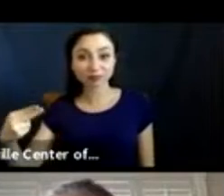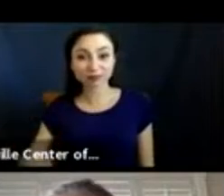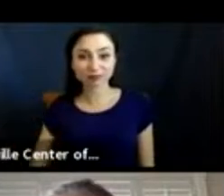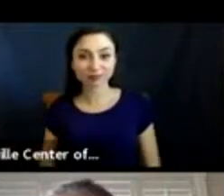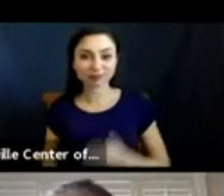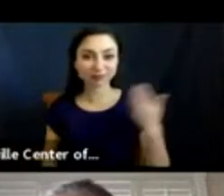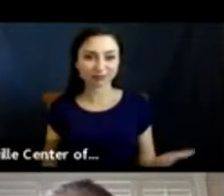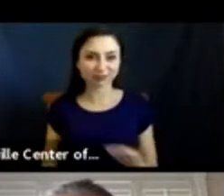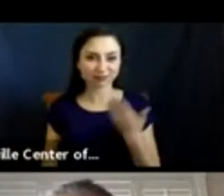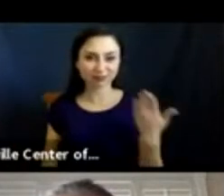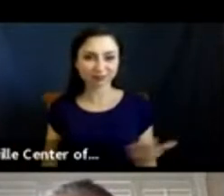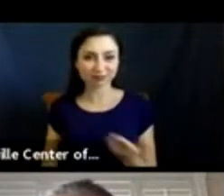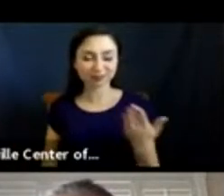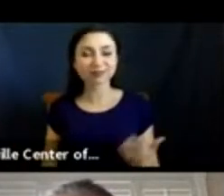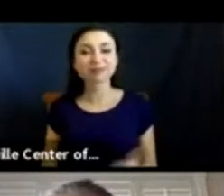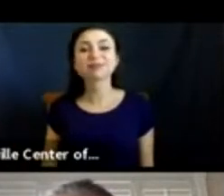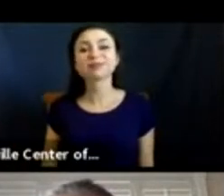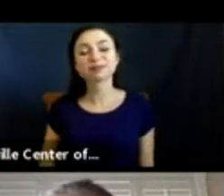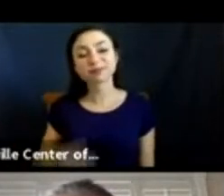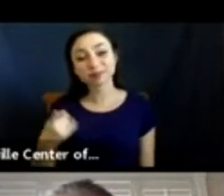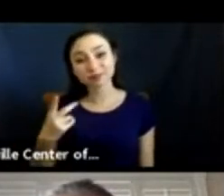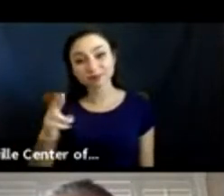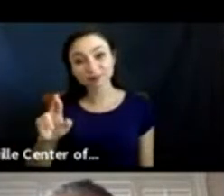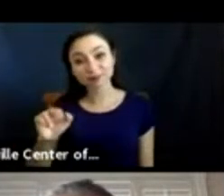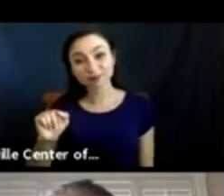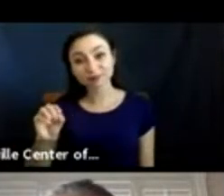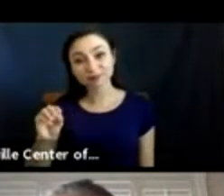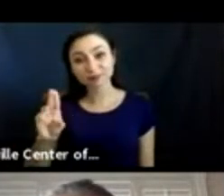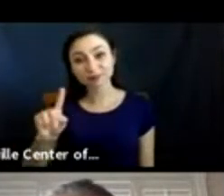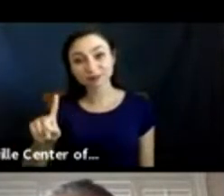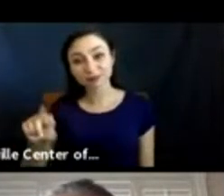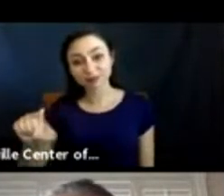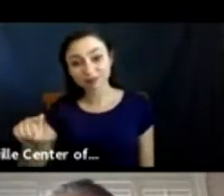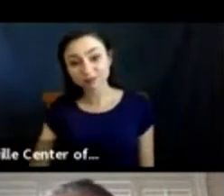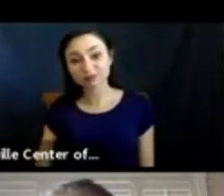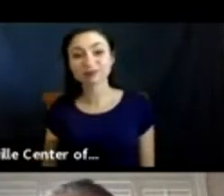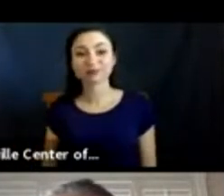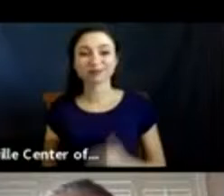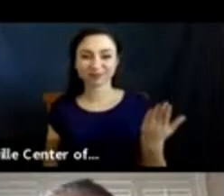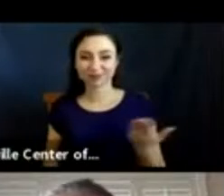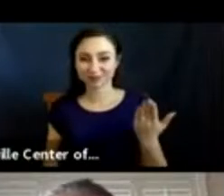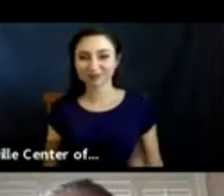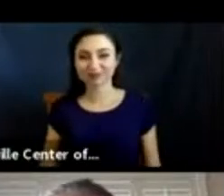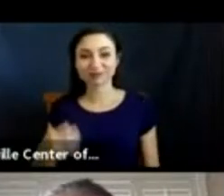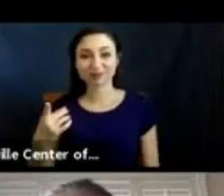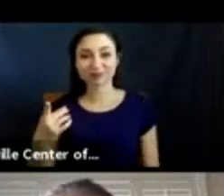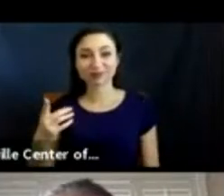Here. Dr. Sousa. Here. Ms. Wagner.